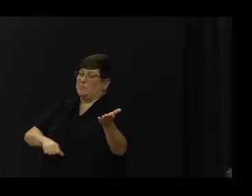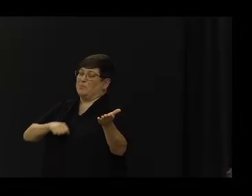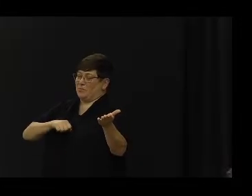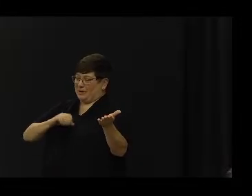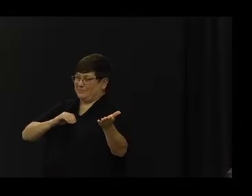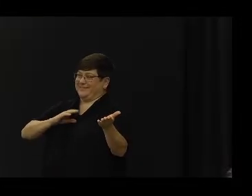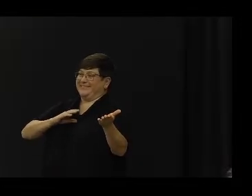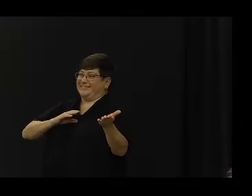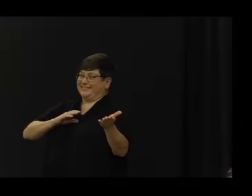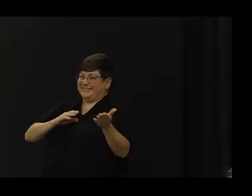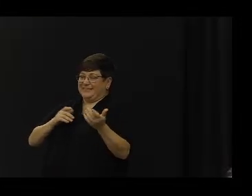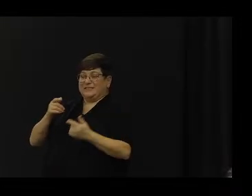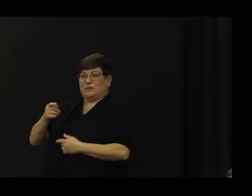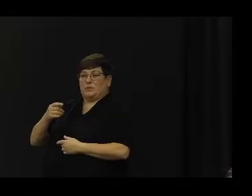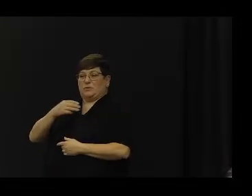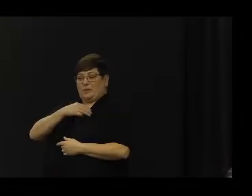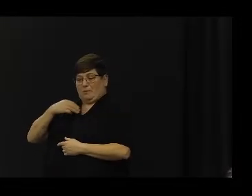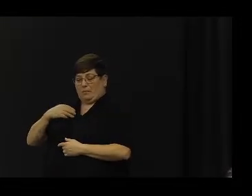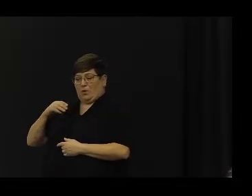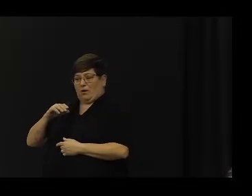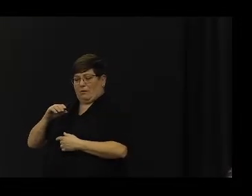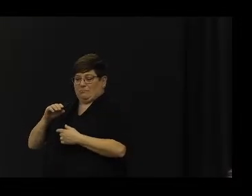A member of our community.